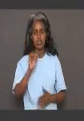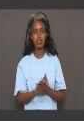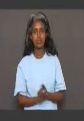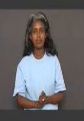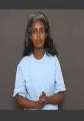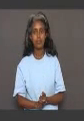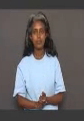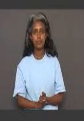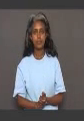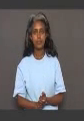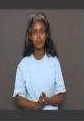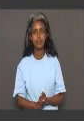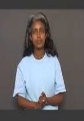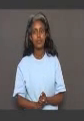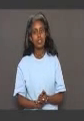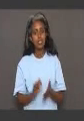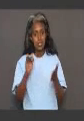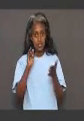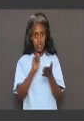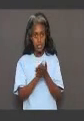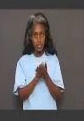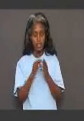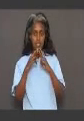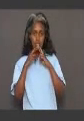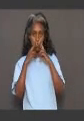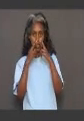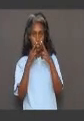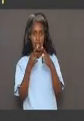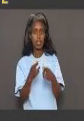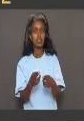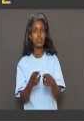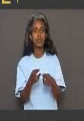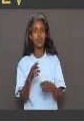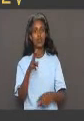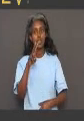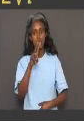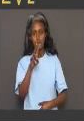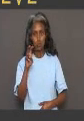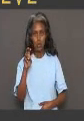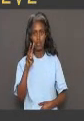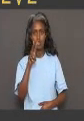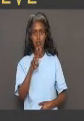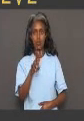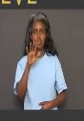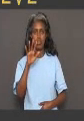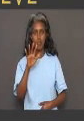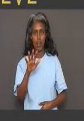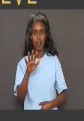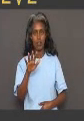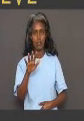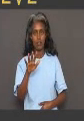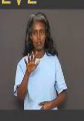45 degrees. That yields an answer of